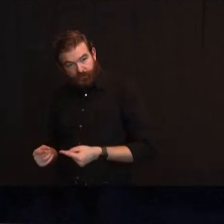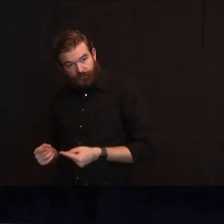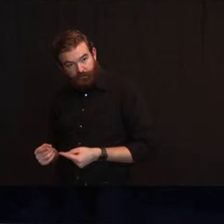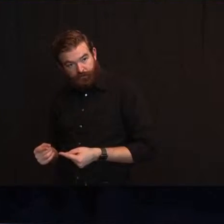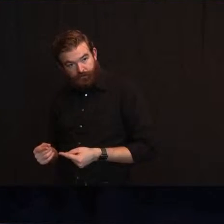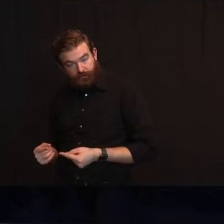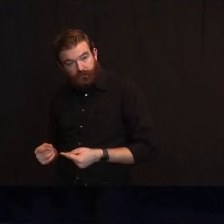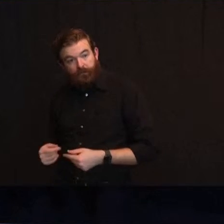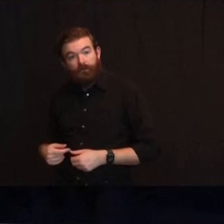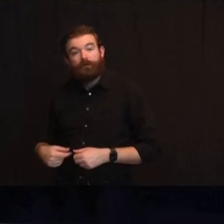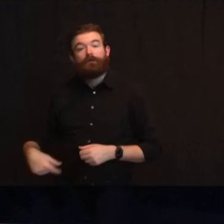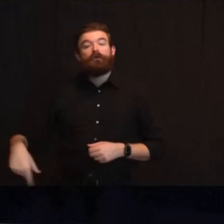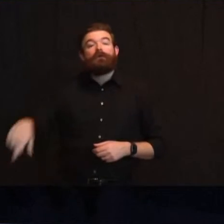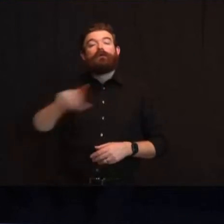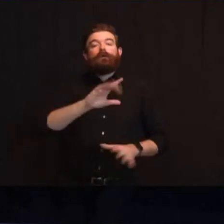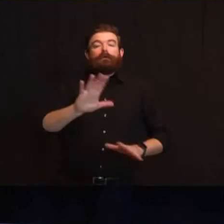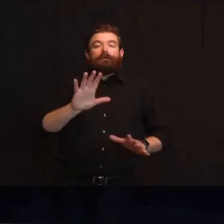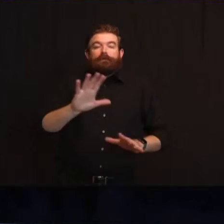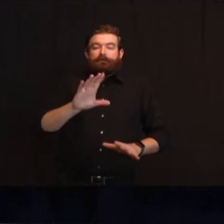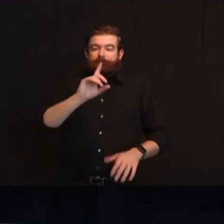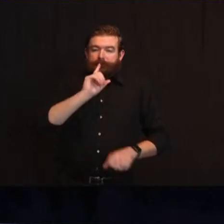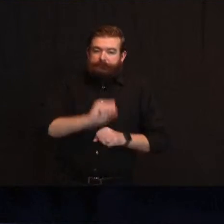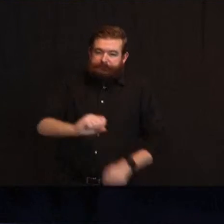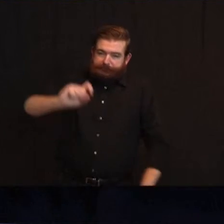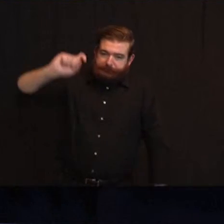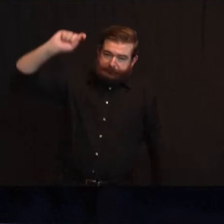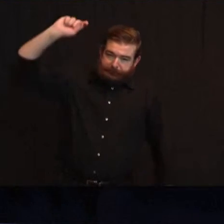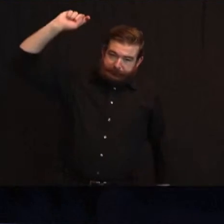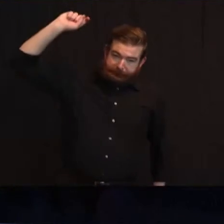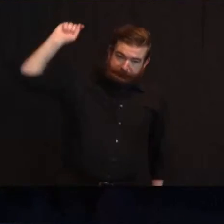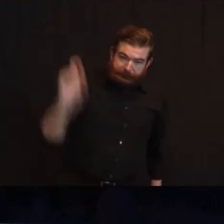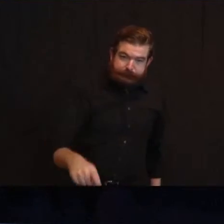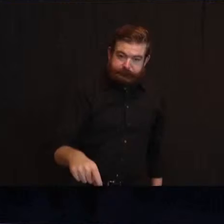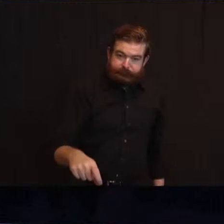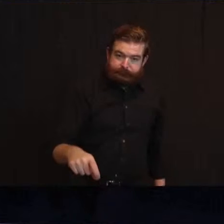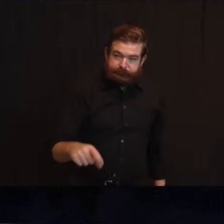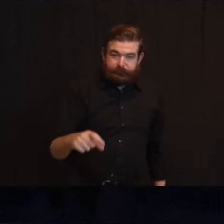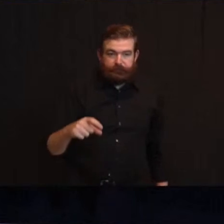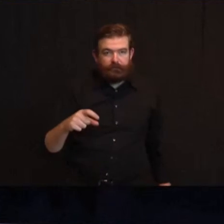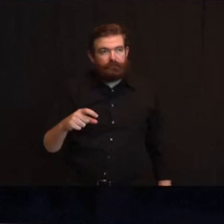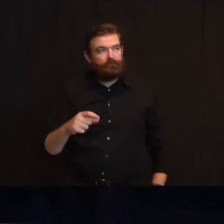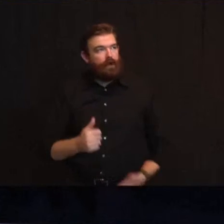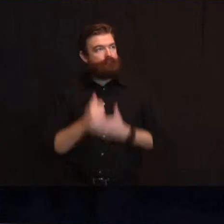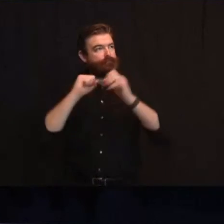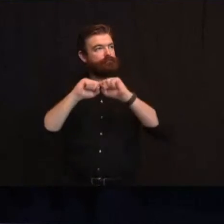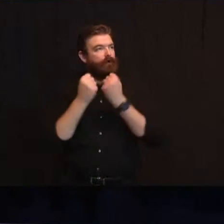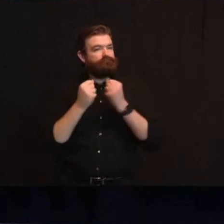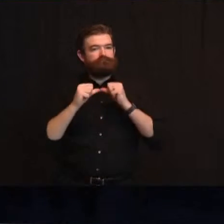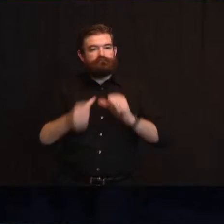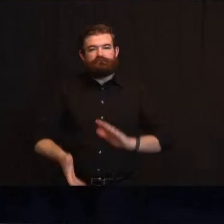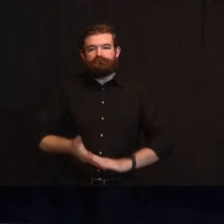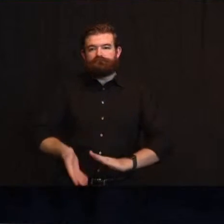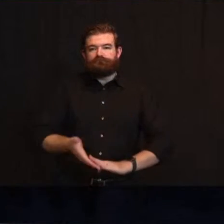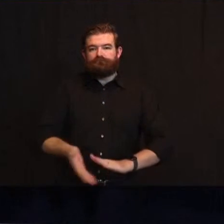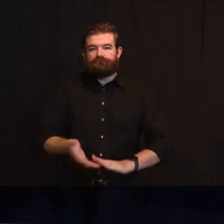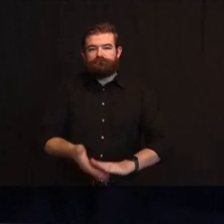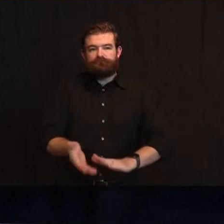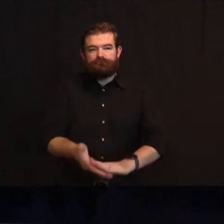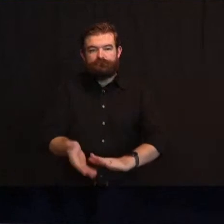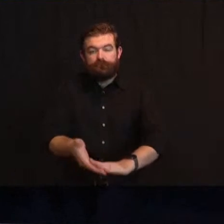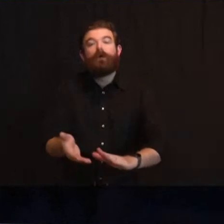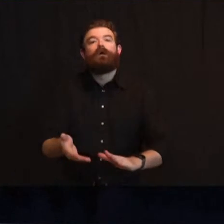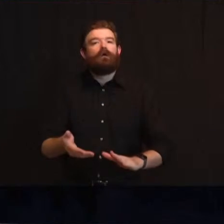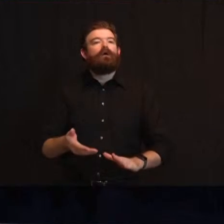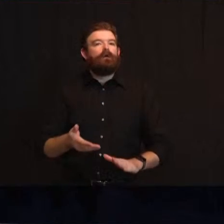society. Secondly, to promote justice, recognizing that those unable to work from home have the